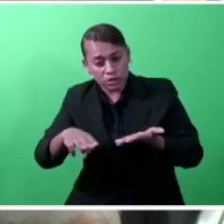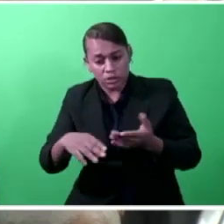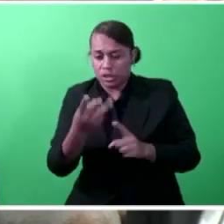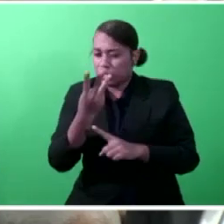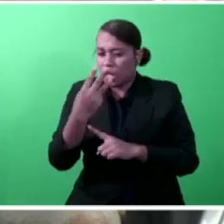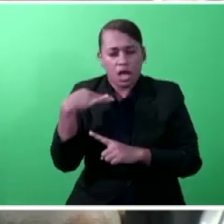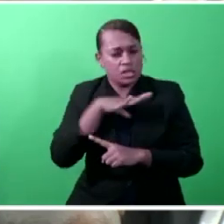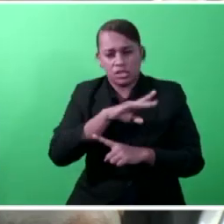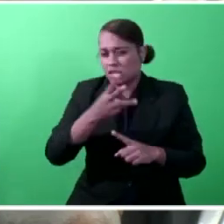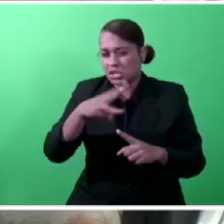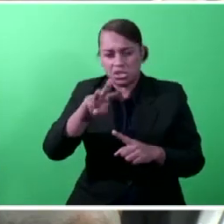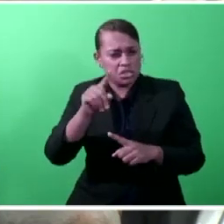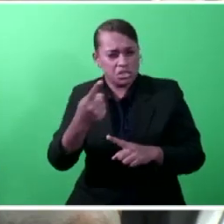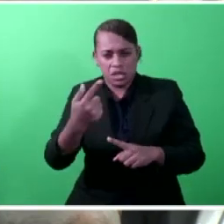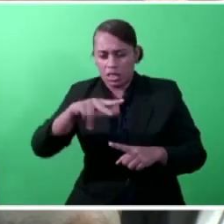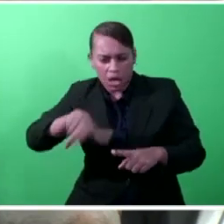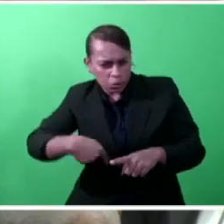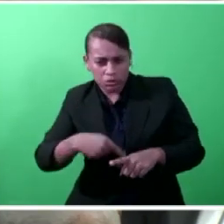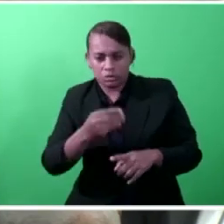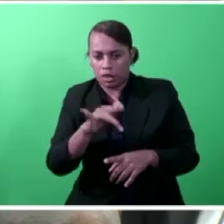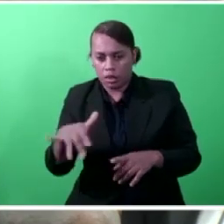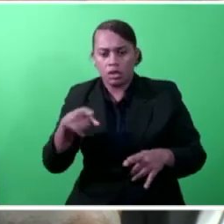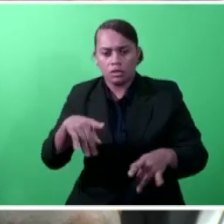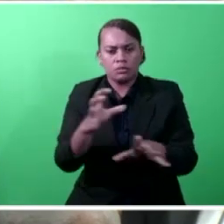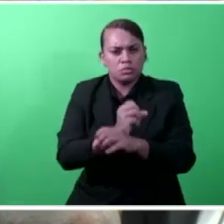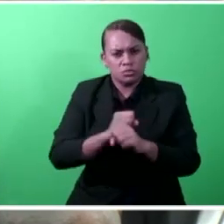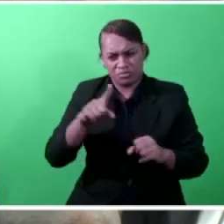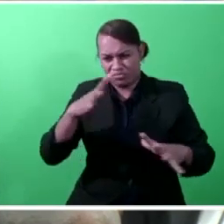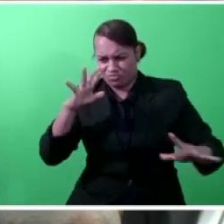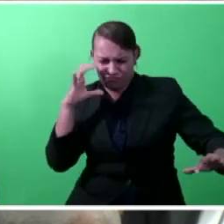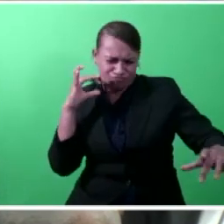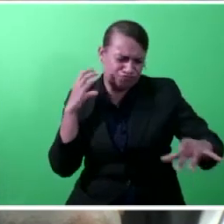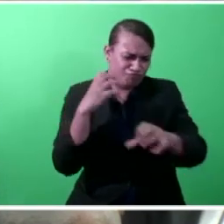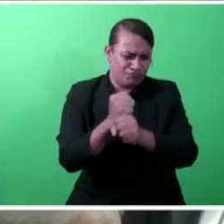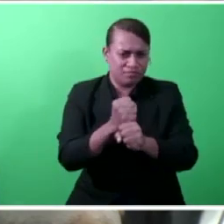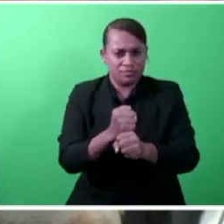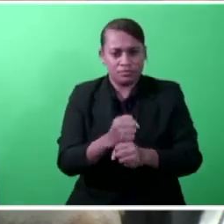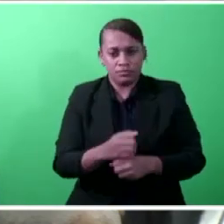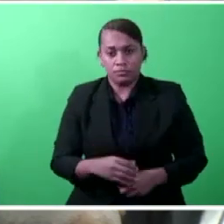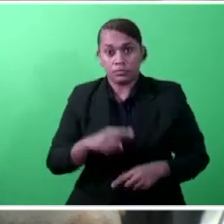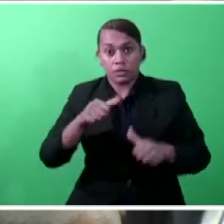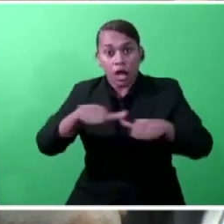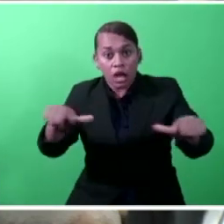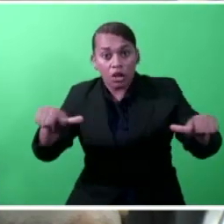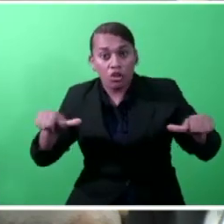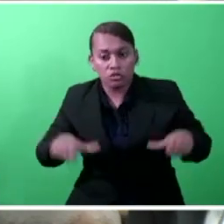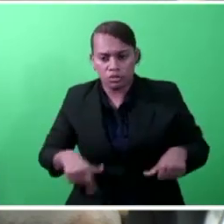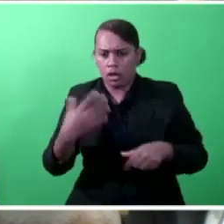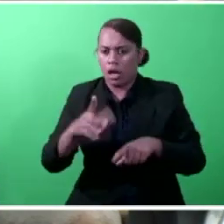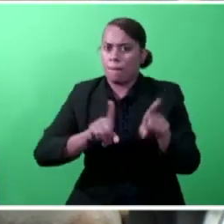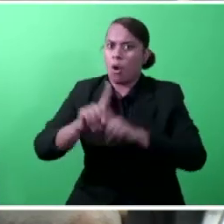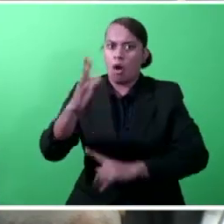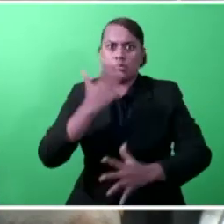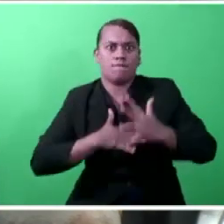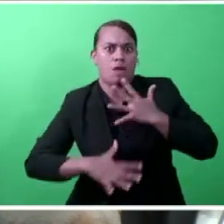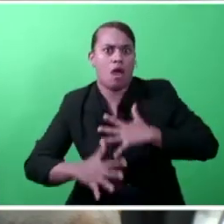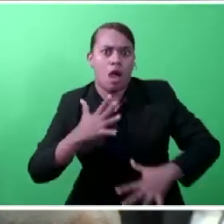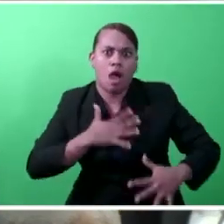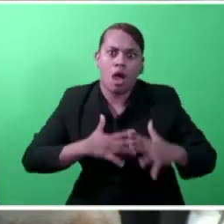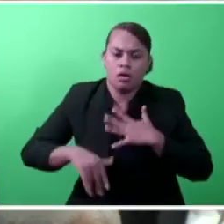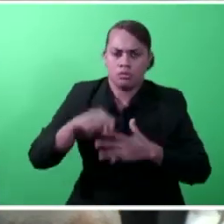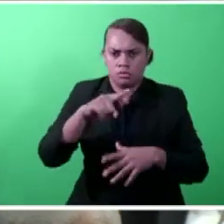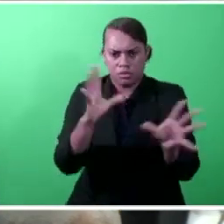$1,338,000 worth of damage. The agricultural sector suffered the most damage, followed by infrastructure,